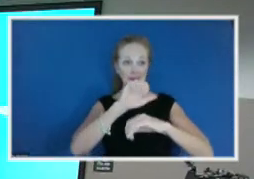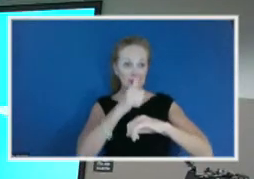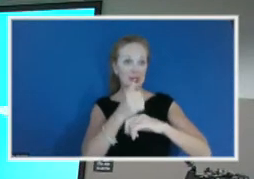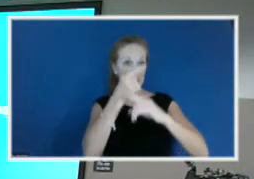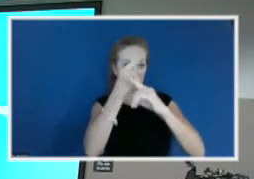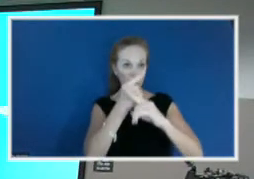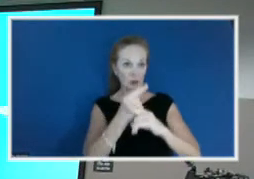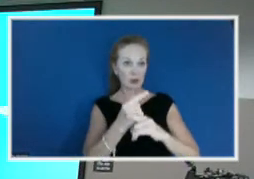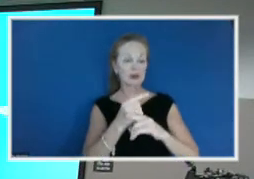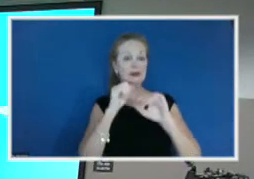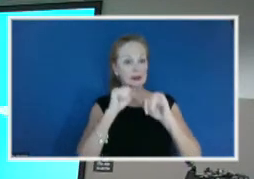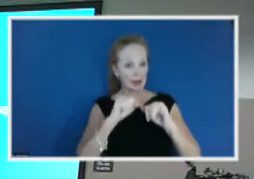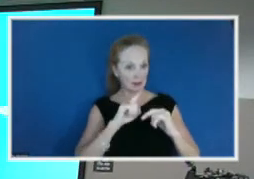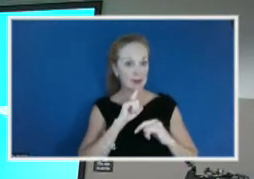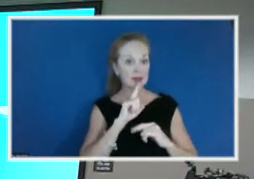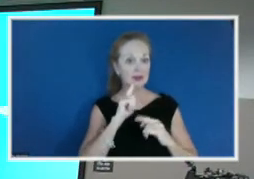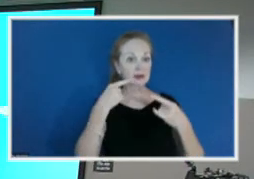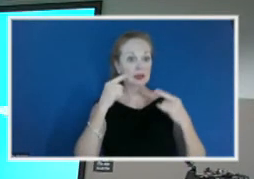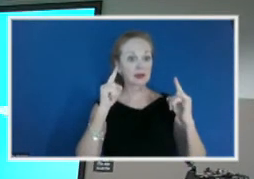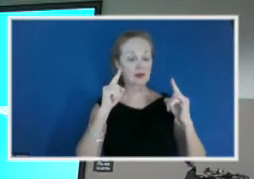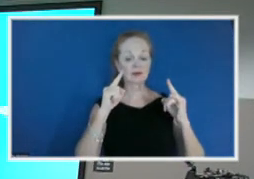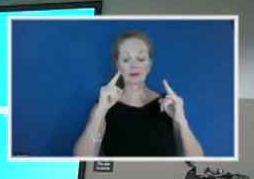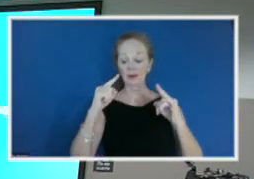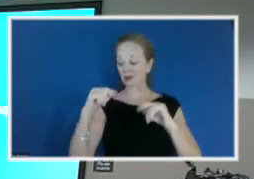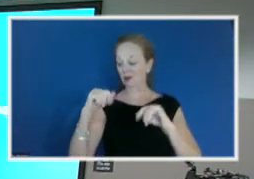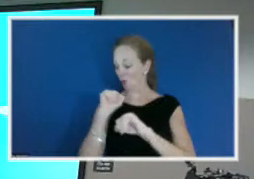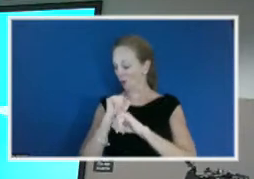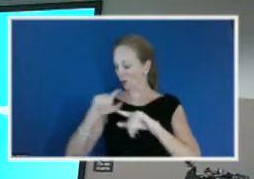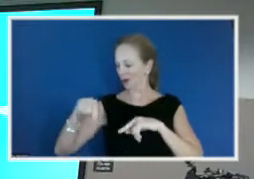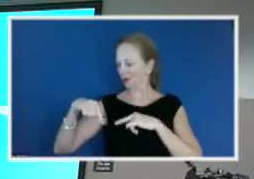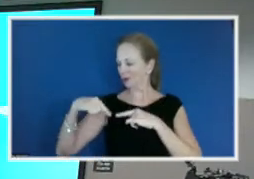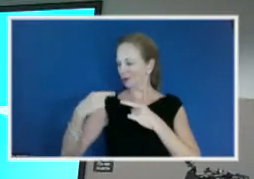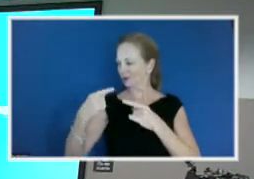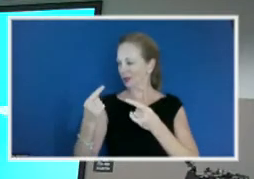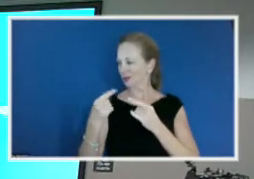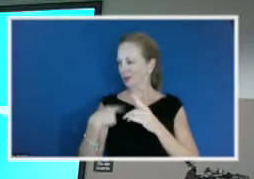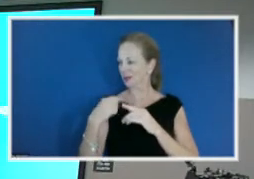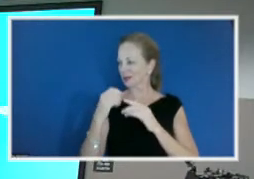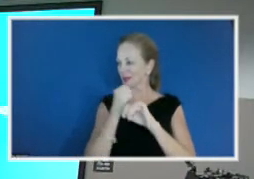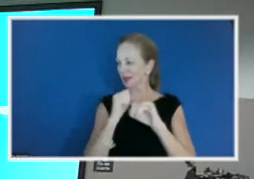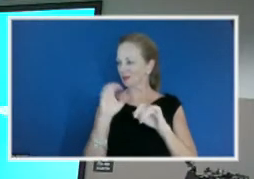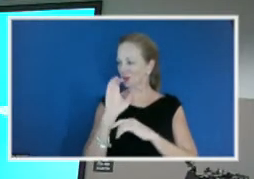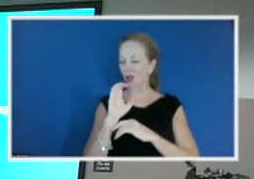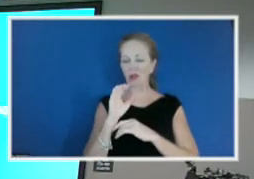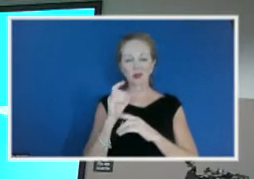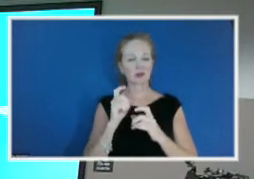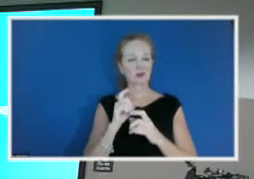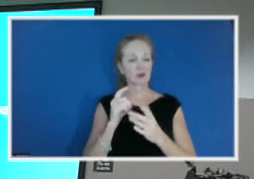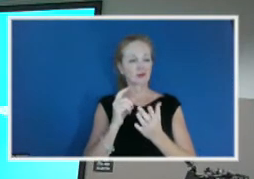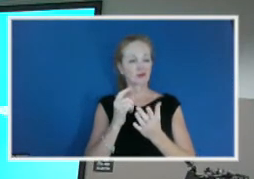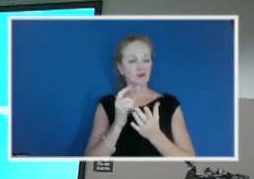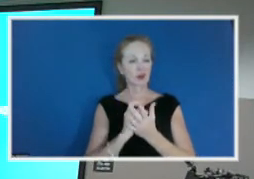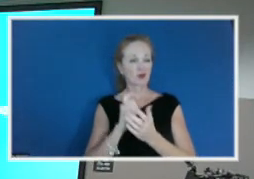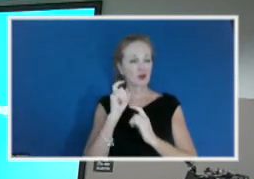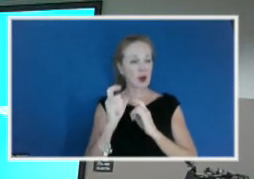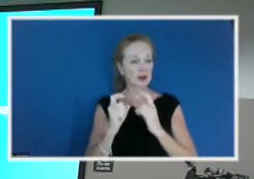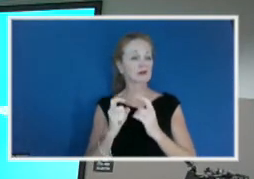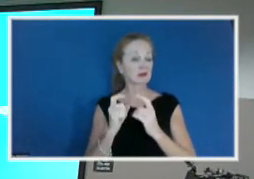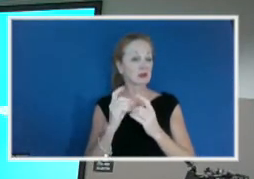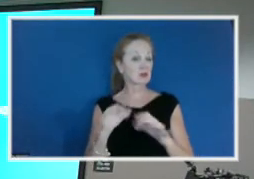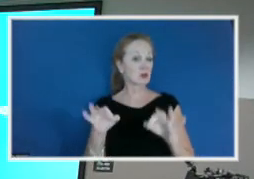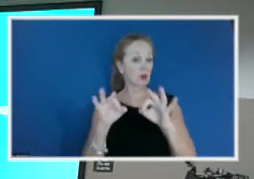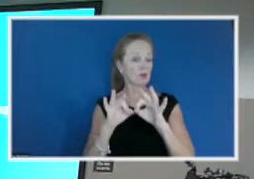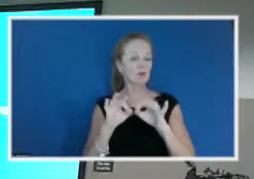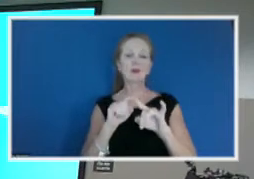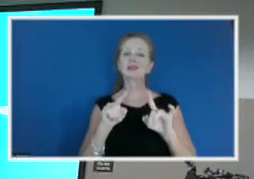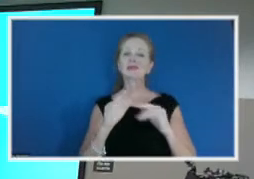successful. The work that we've done through the Safe Charlotte grant to empower those grassroots organizations is noteworthy. They still face challenges,